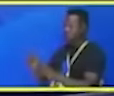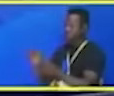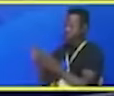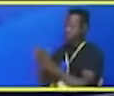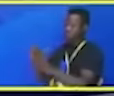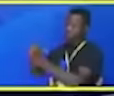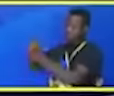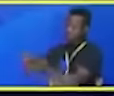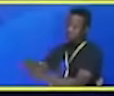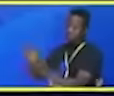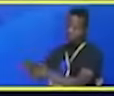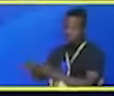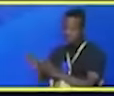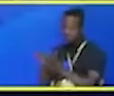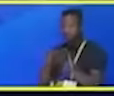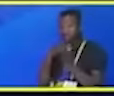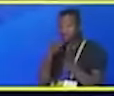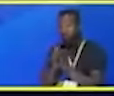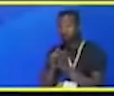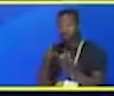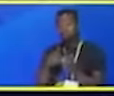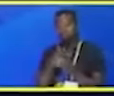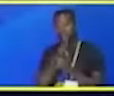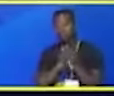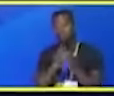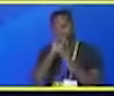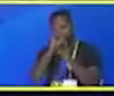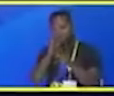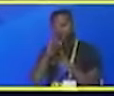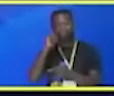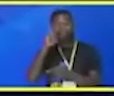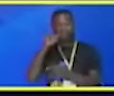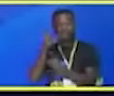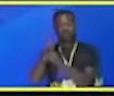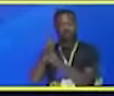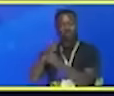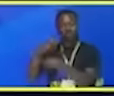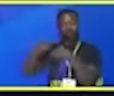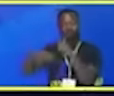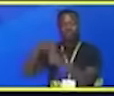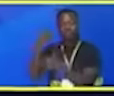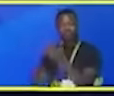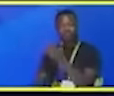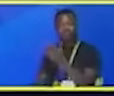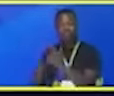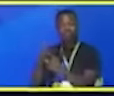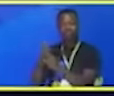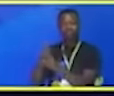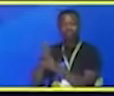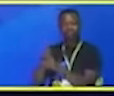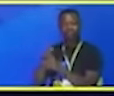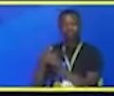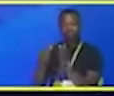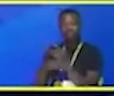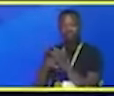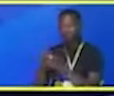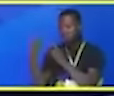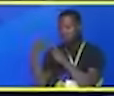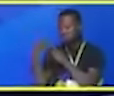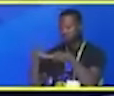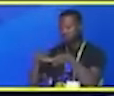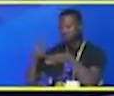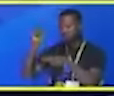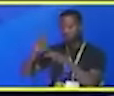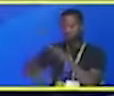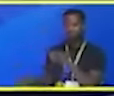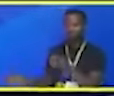The Bible lets us know that there was a responsible woman whose problem overshadowed her sense of responsibility